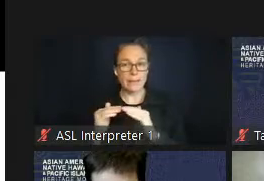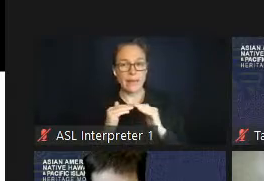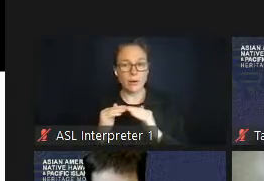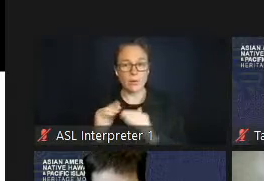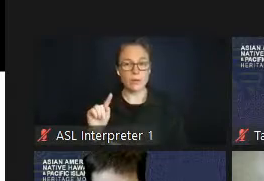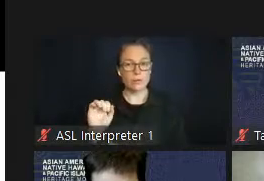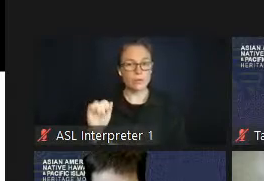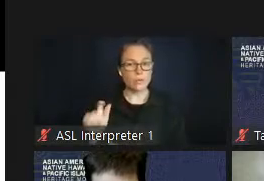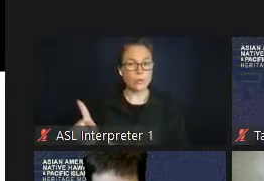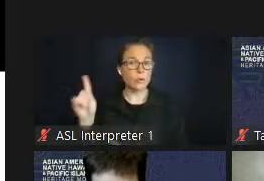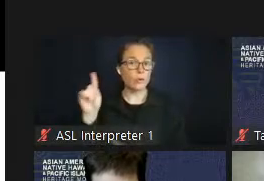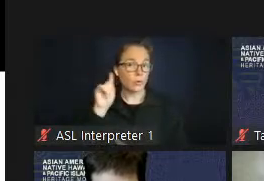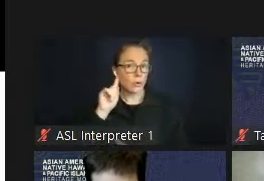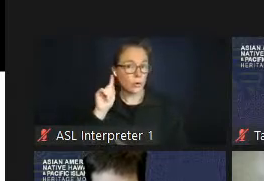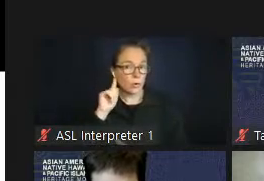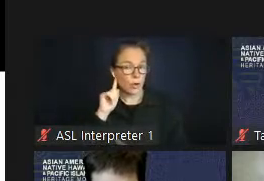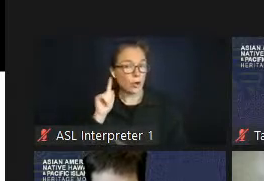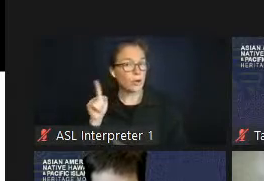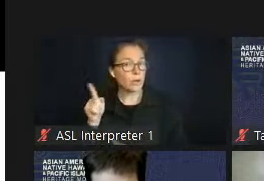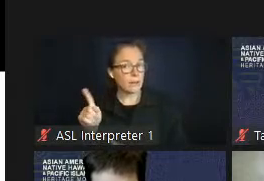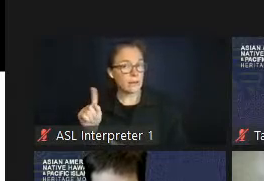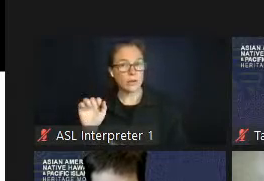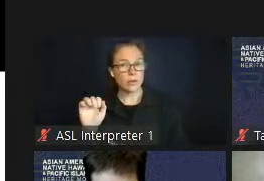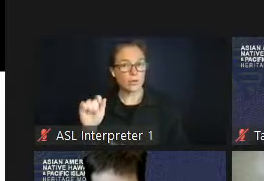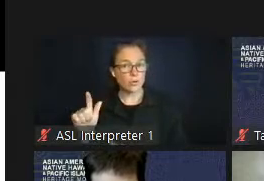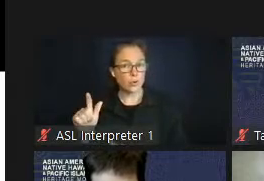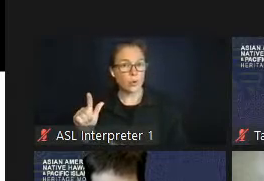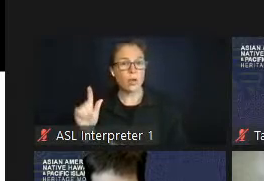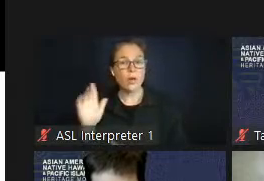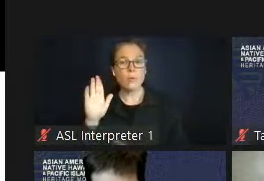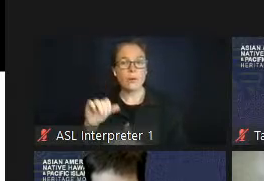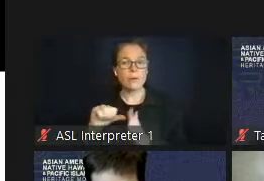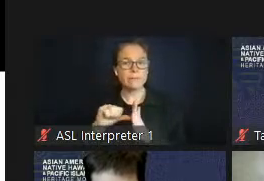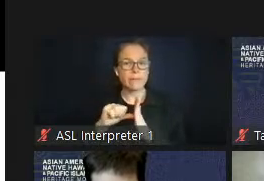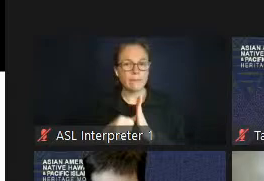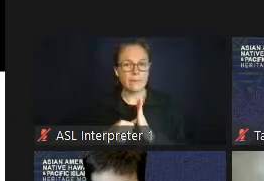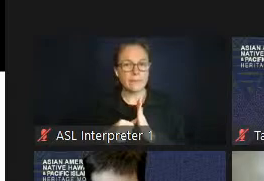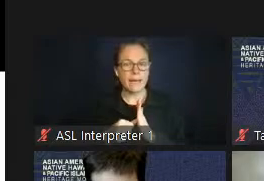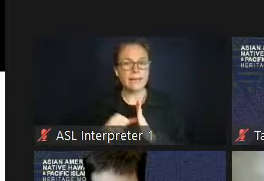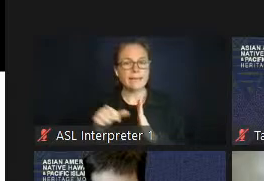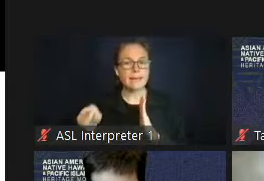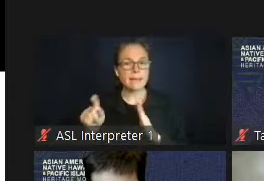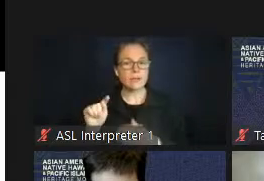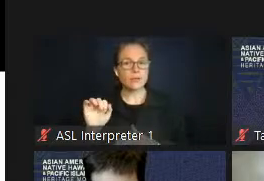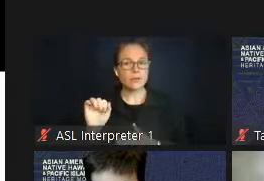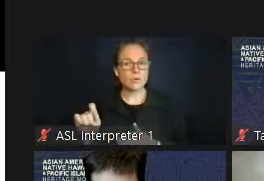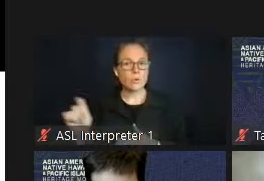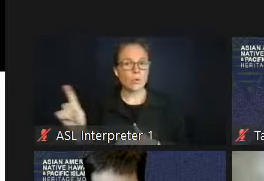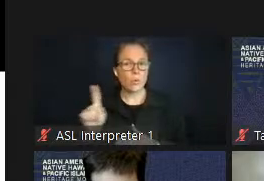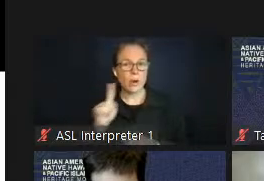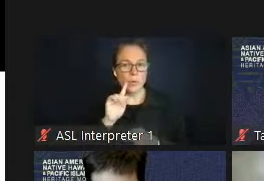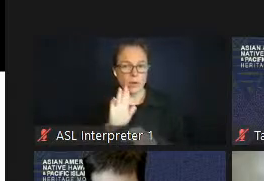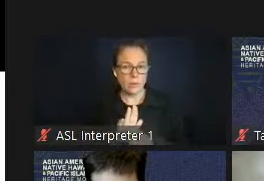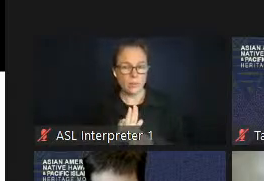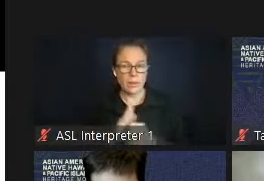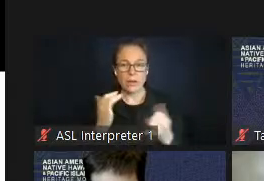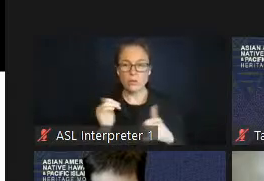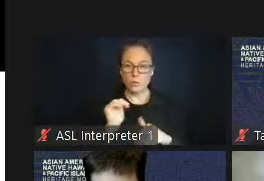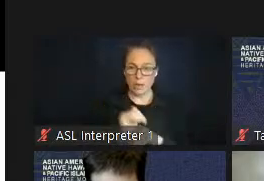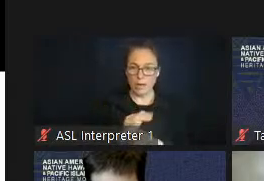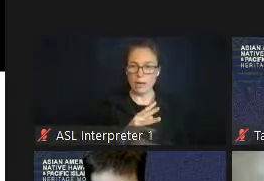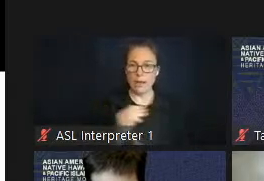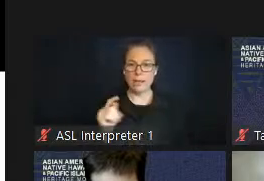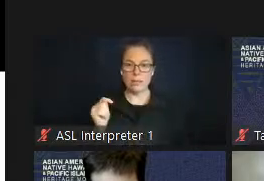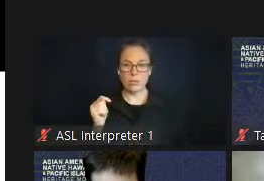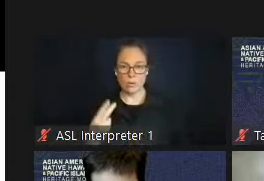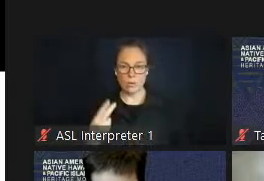the tool in the orientation, and investments will be highlighted throughout the presentations tonight and on Thursday.